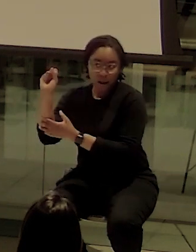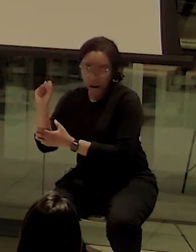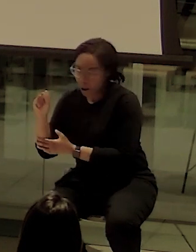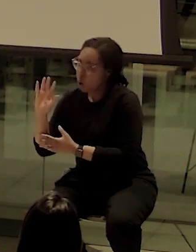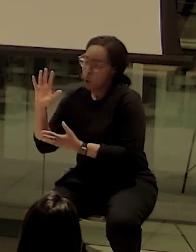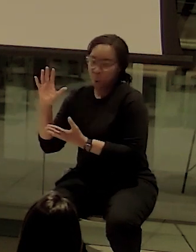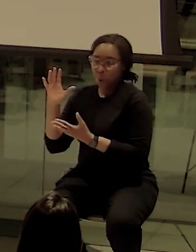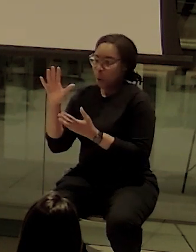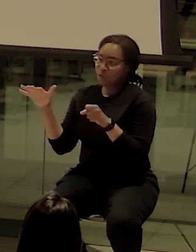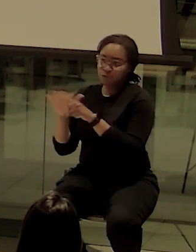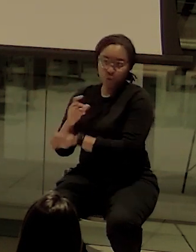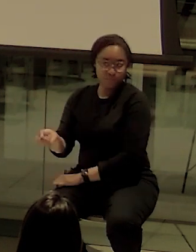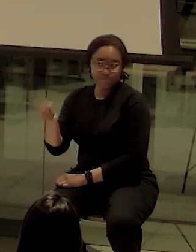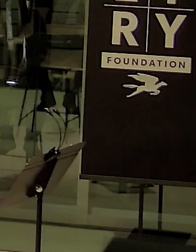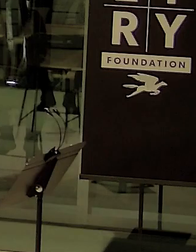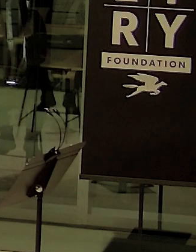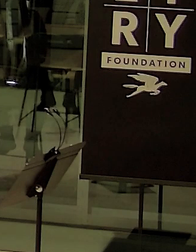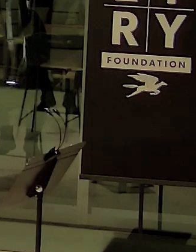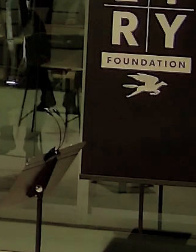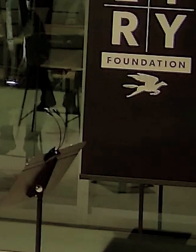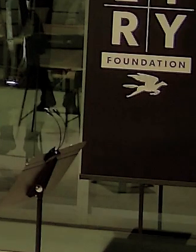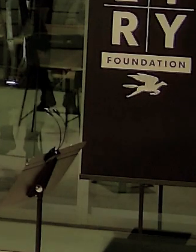comprehensive in any way.